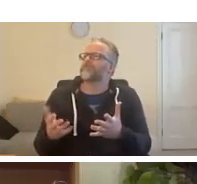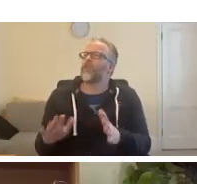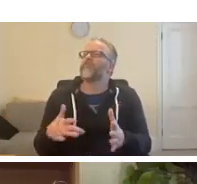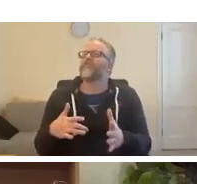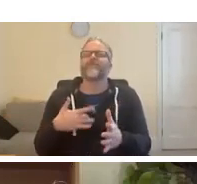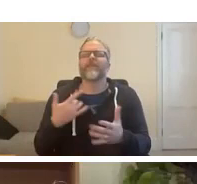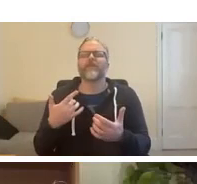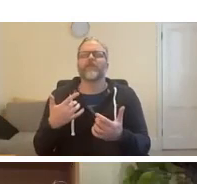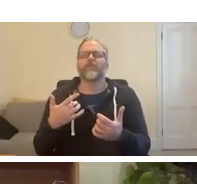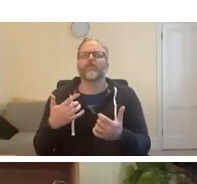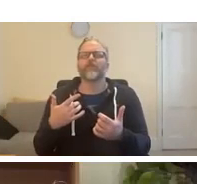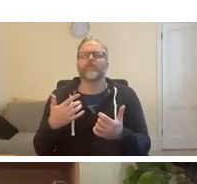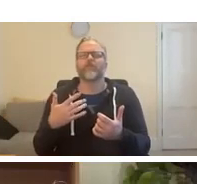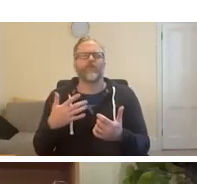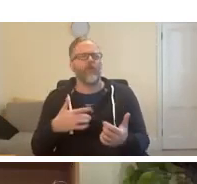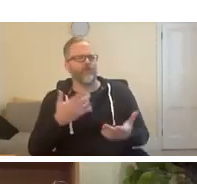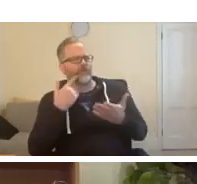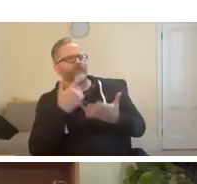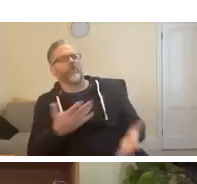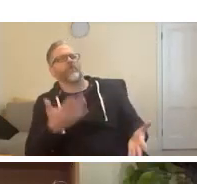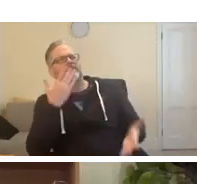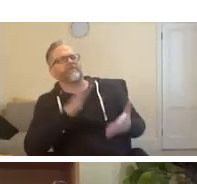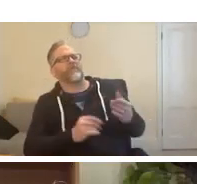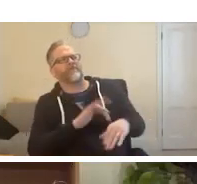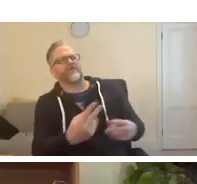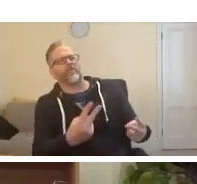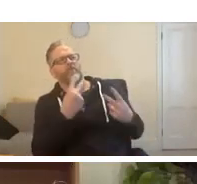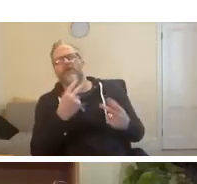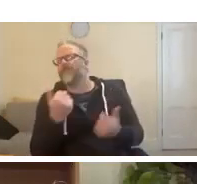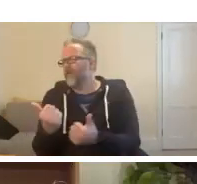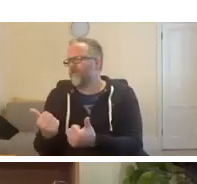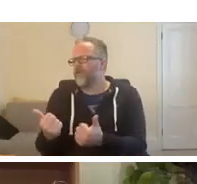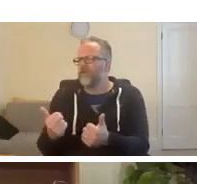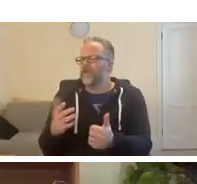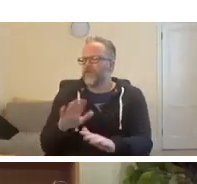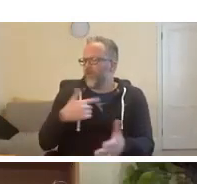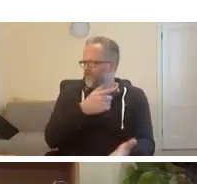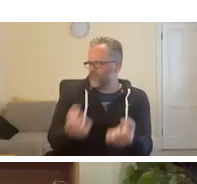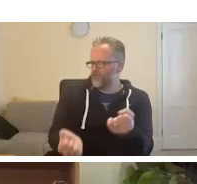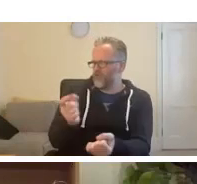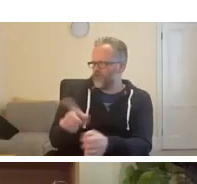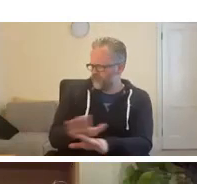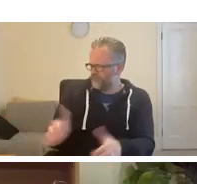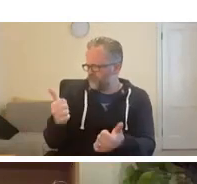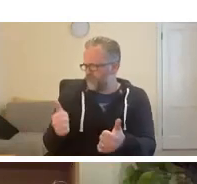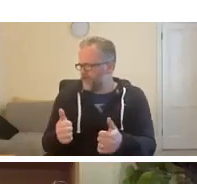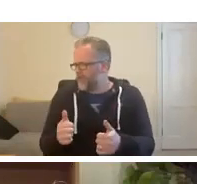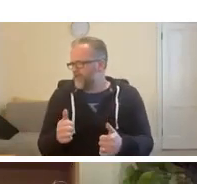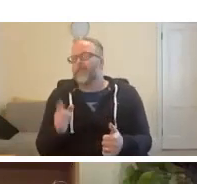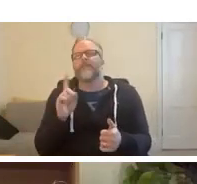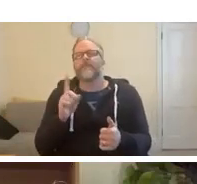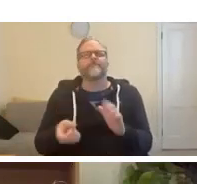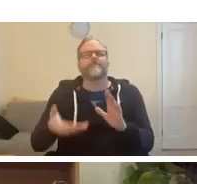good for to share their experience in front of professionals, or so they're not judged in any way. And just to give you